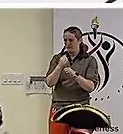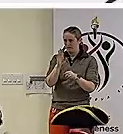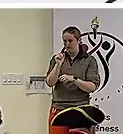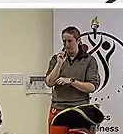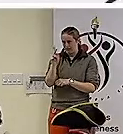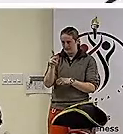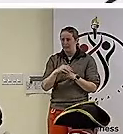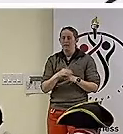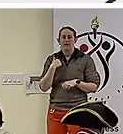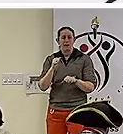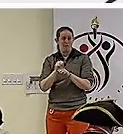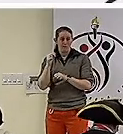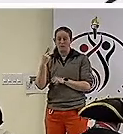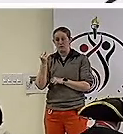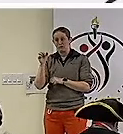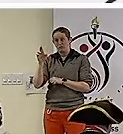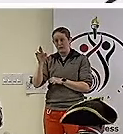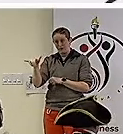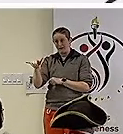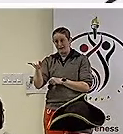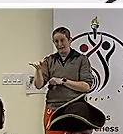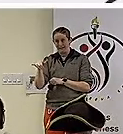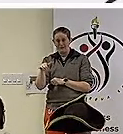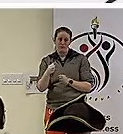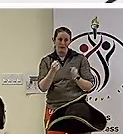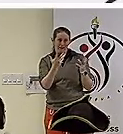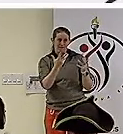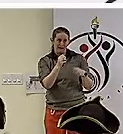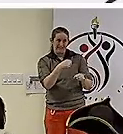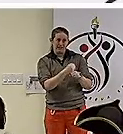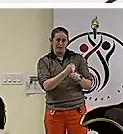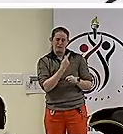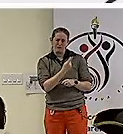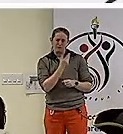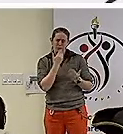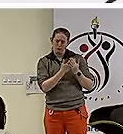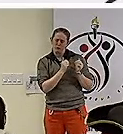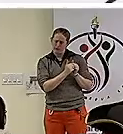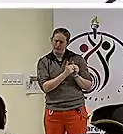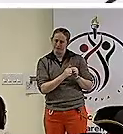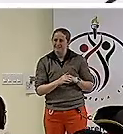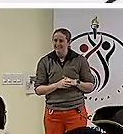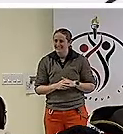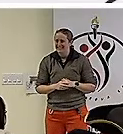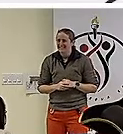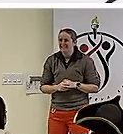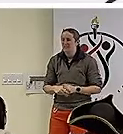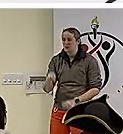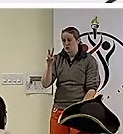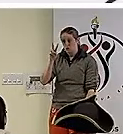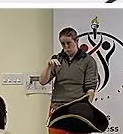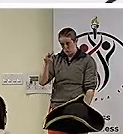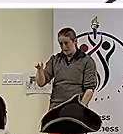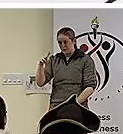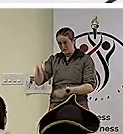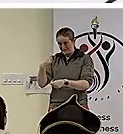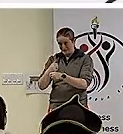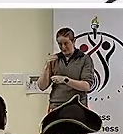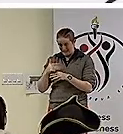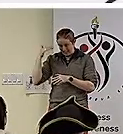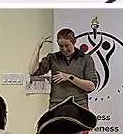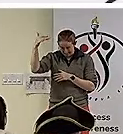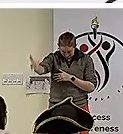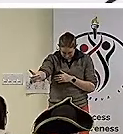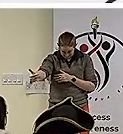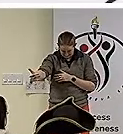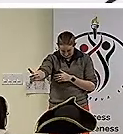Sherry for many years, which was great, and we worked well together. 22 years later, I'm